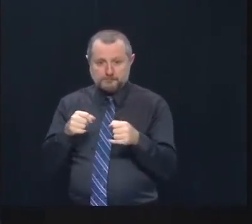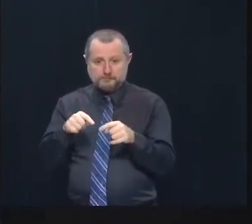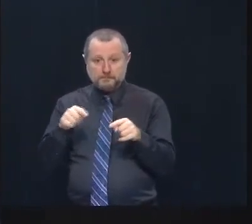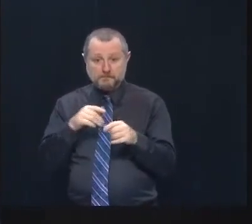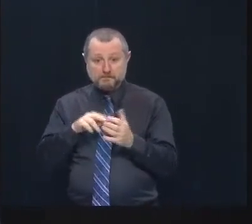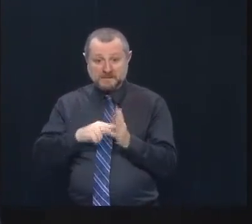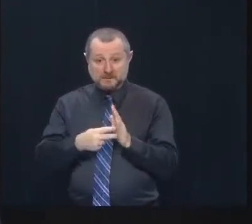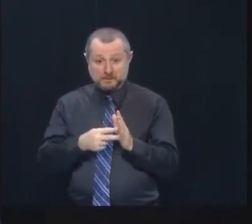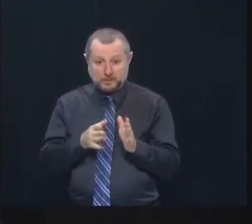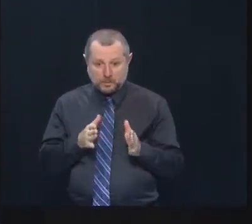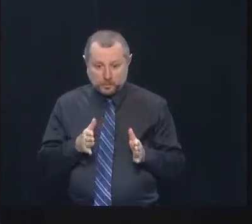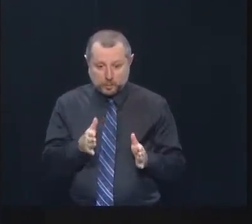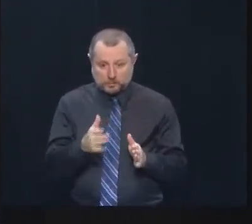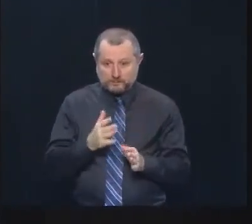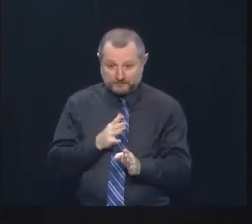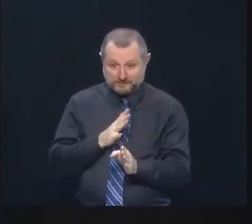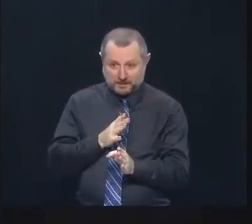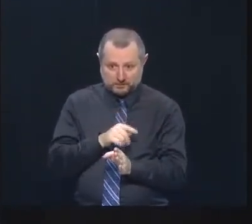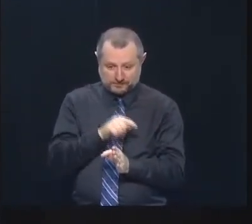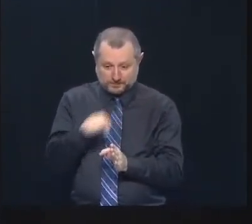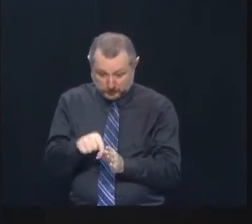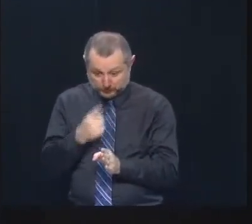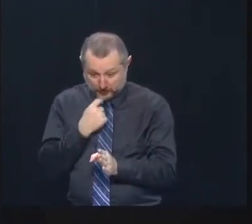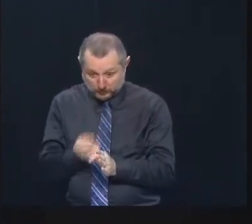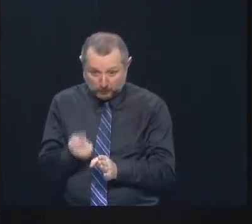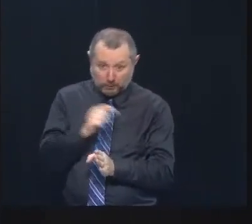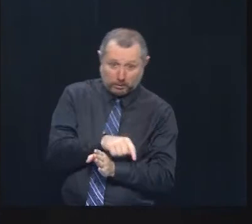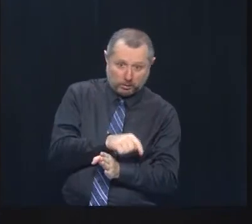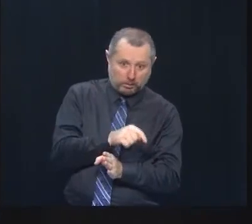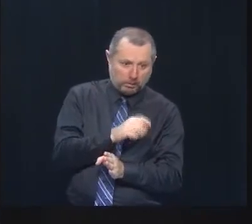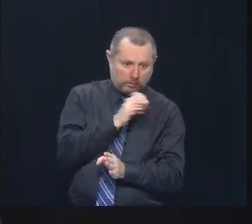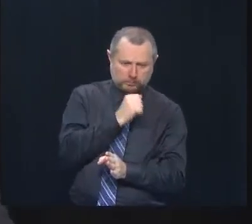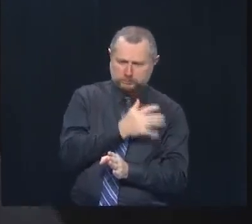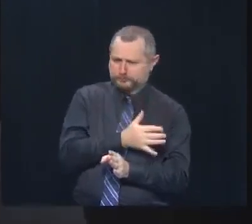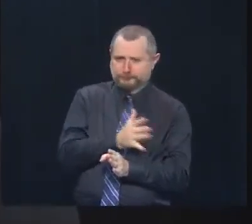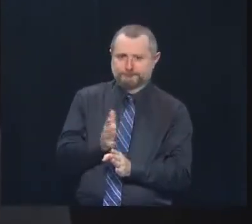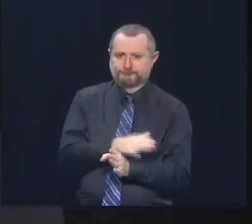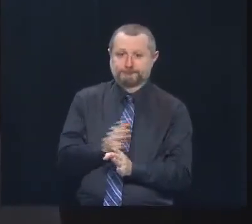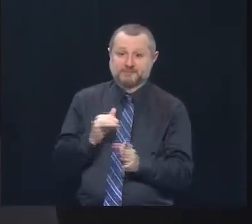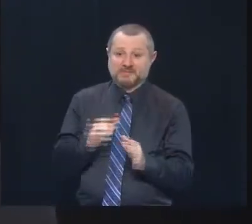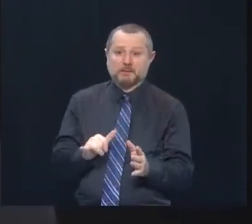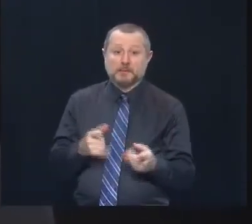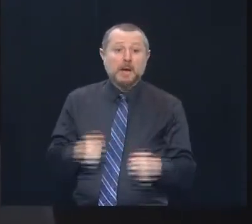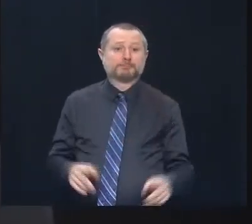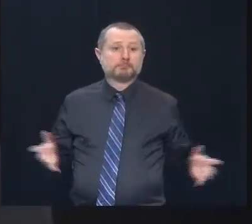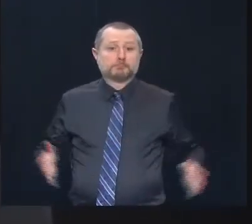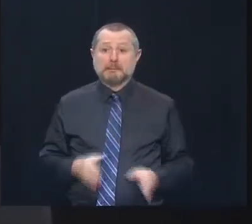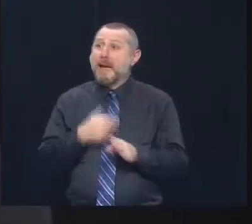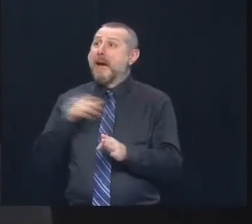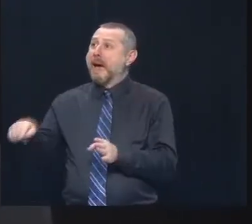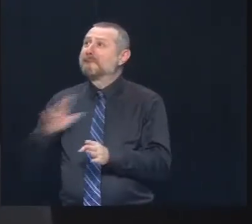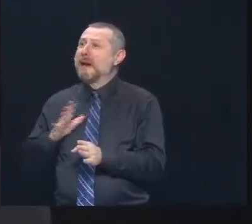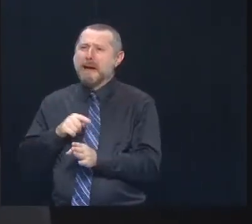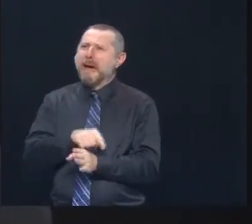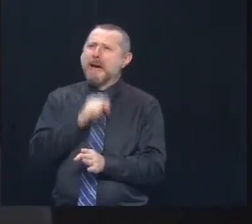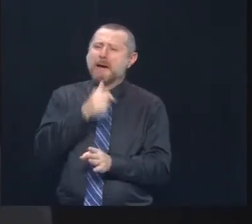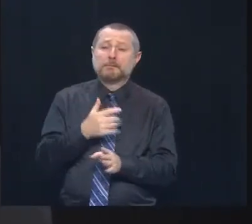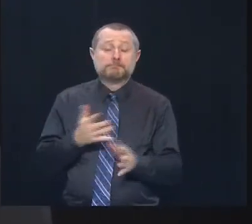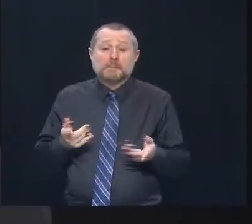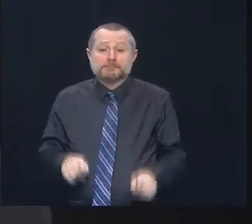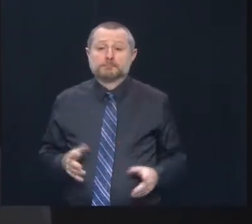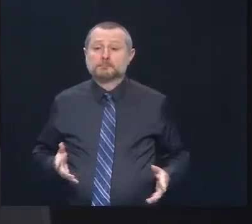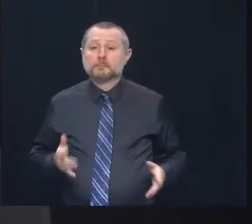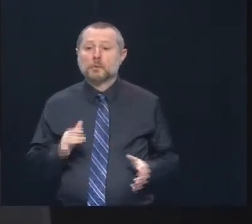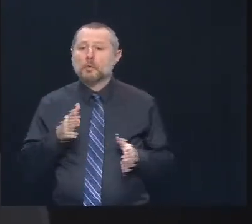street. That is an unavoidable situation. I mean, just think about it. You're focusing